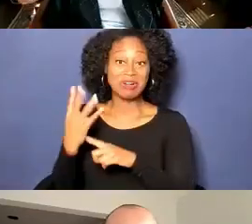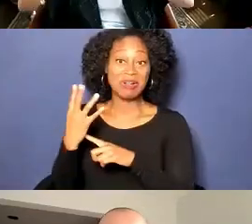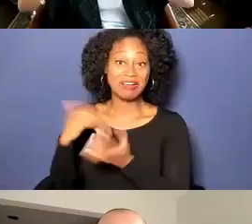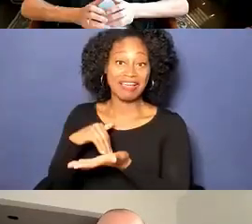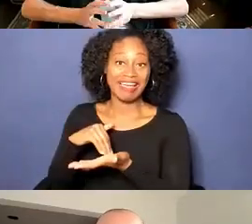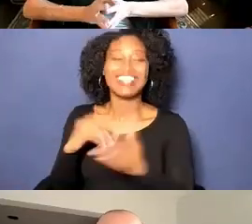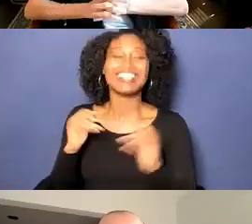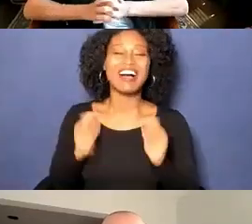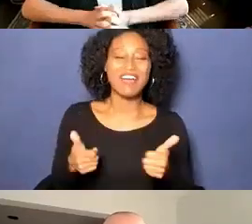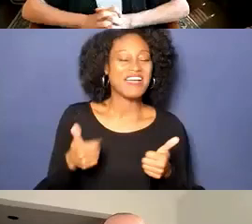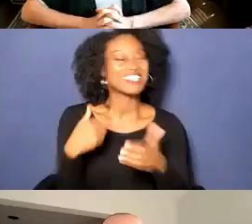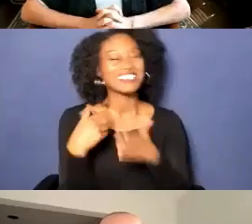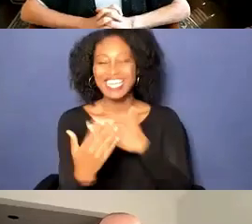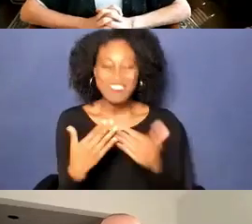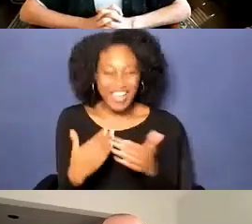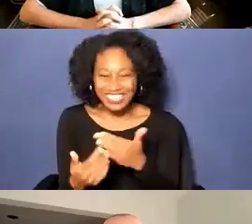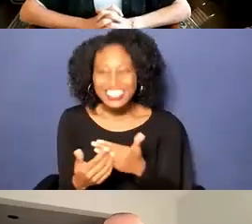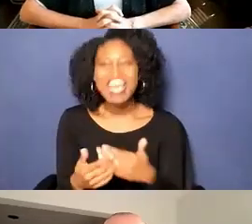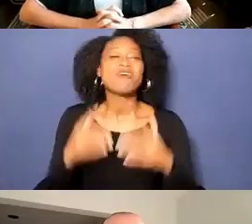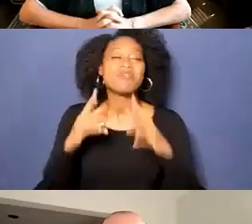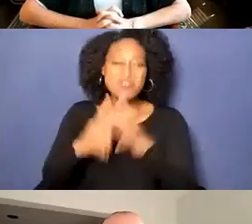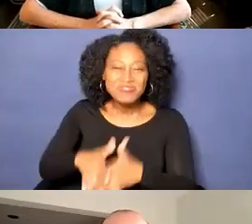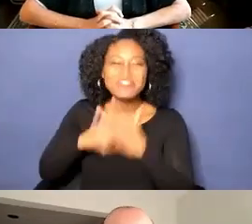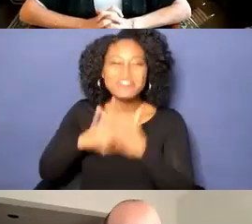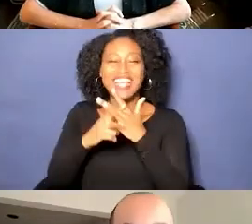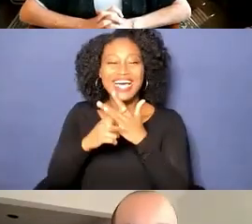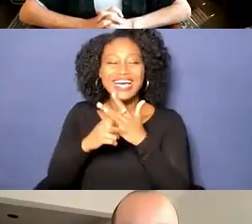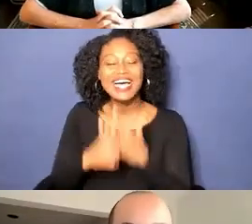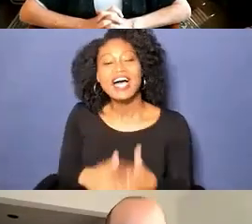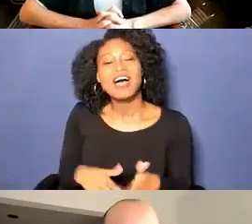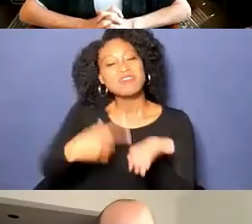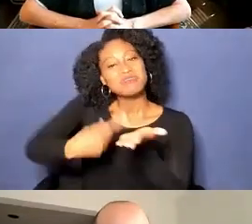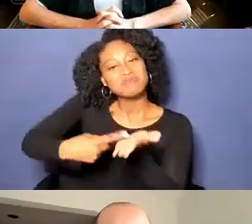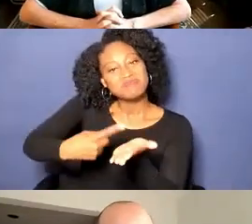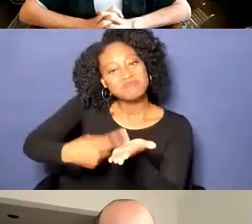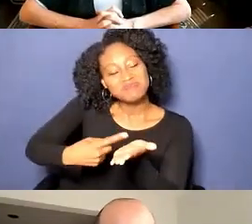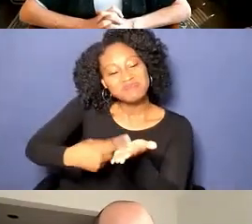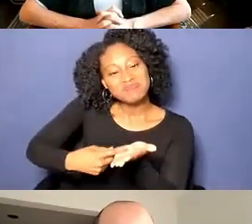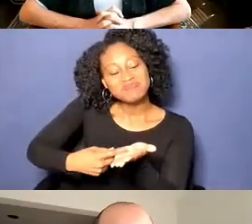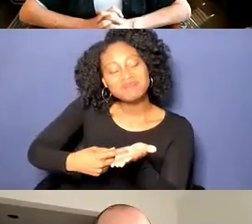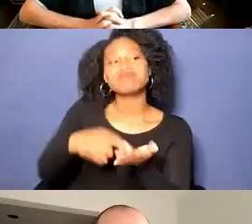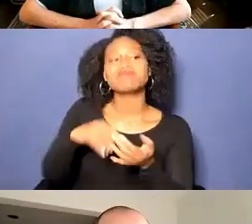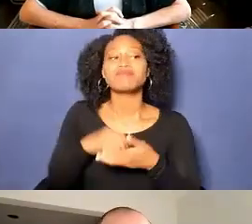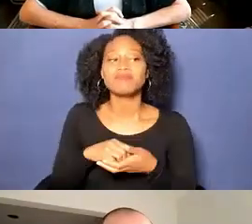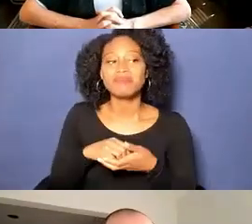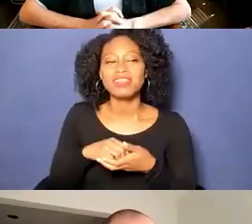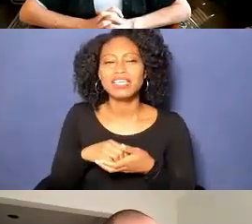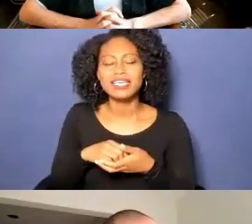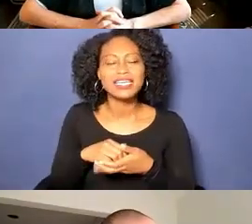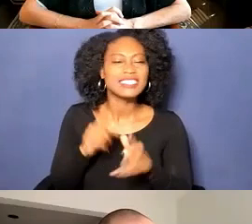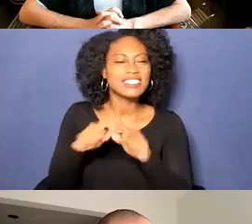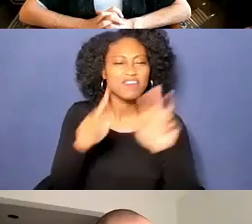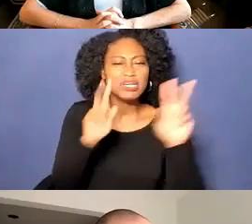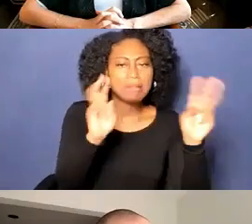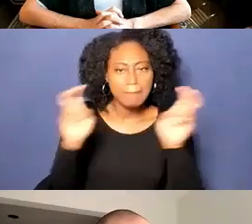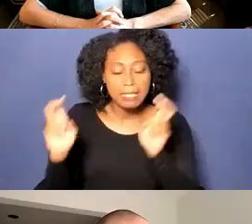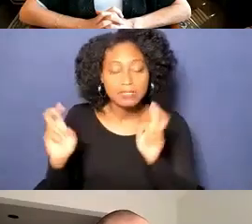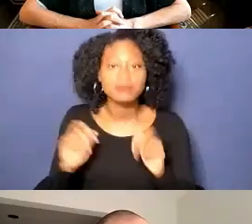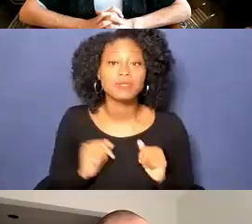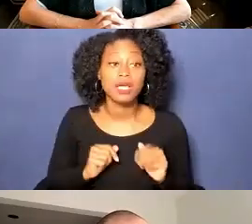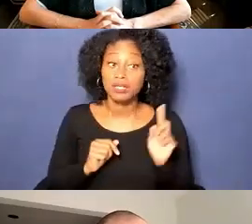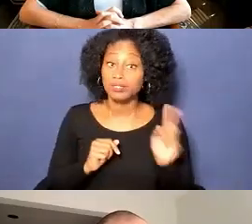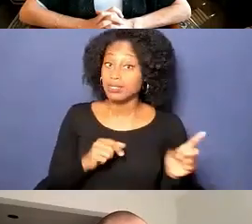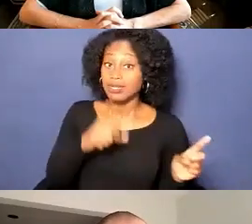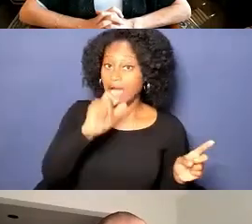So anyway, let me begin by talking about the topical areas. These are not the questions,